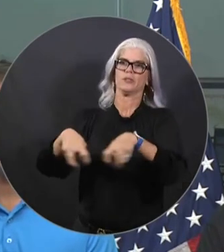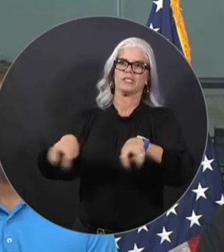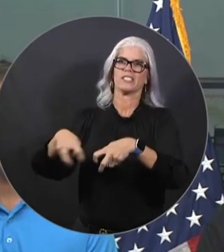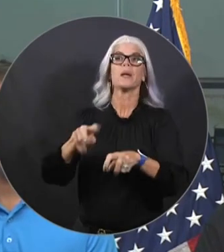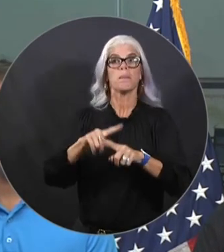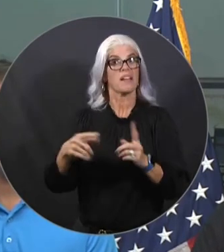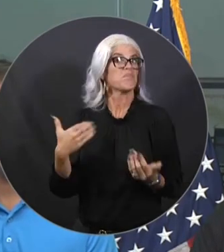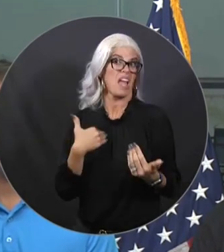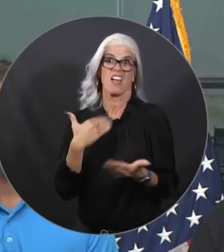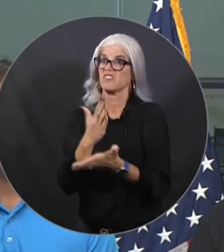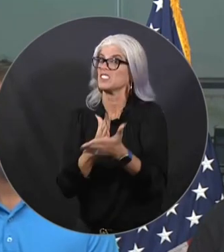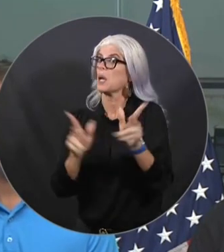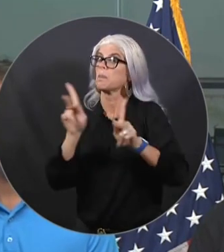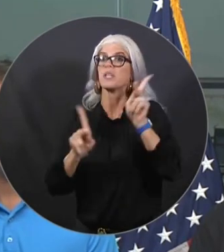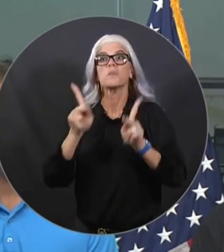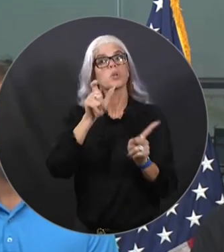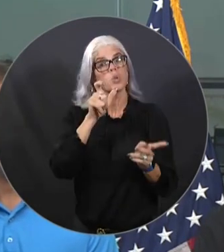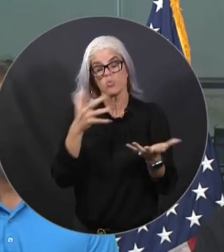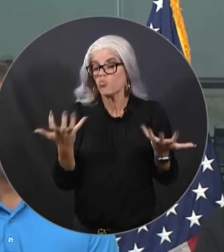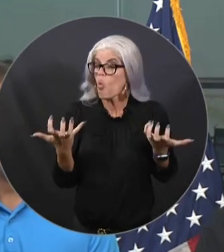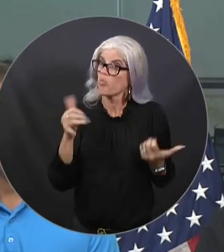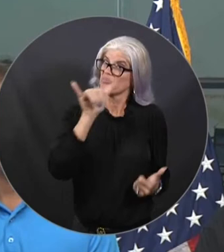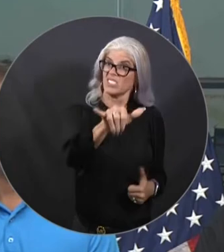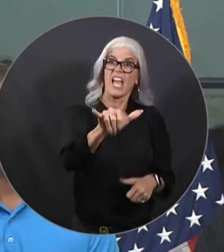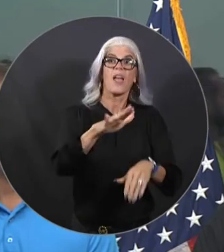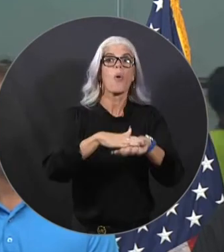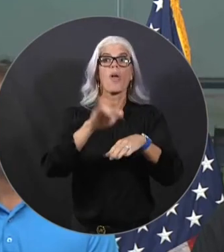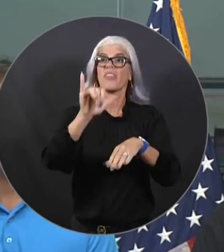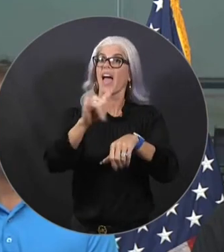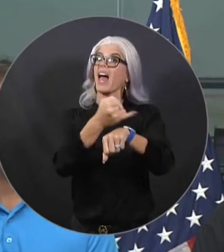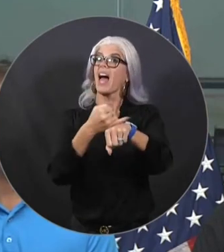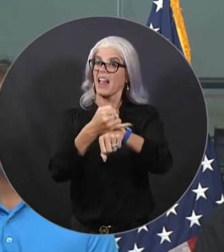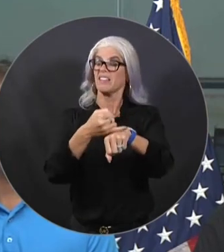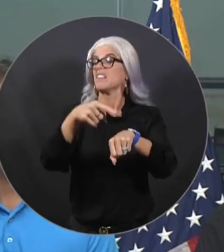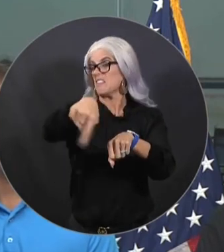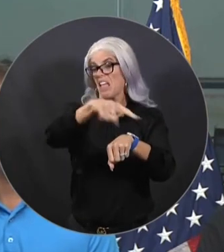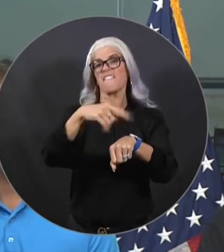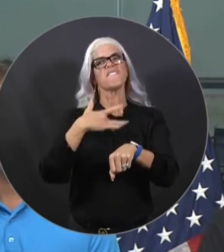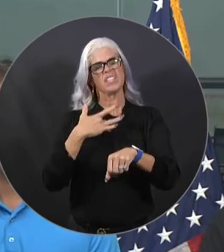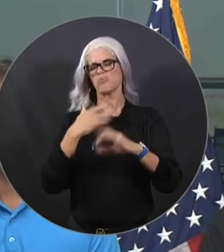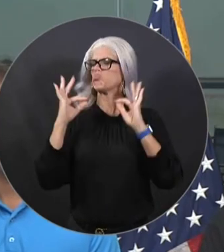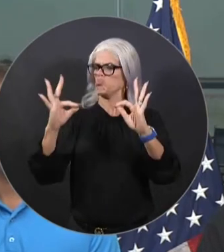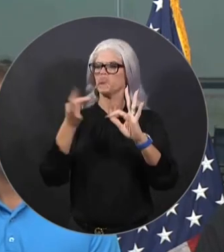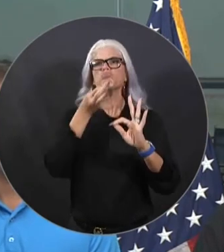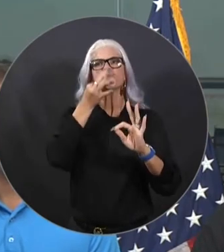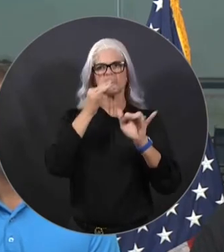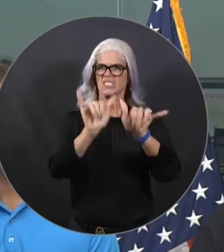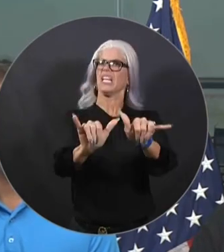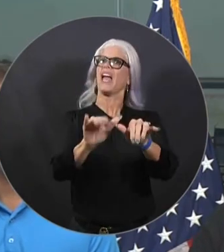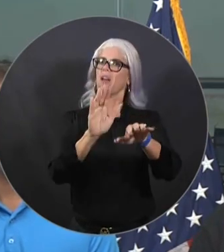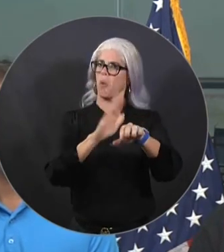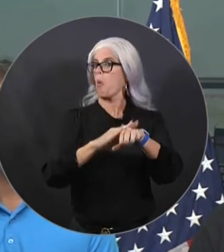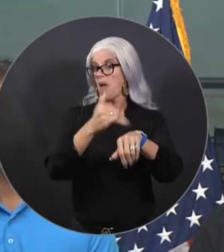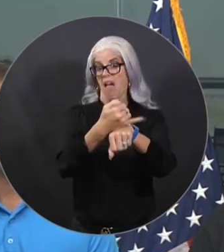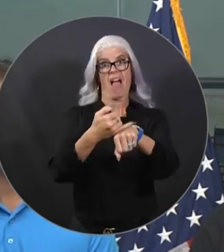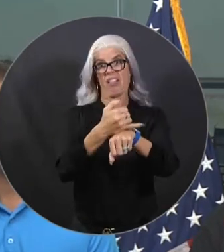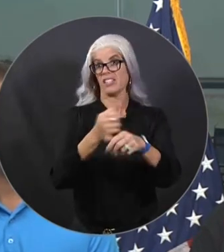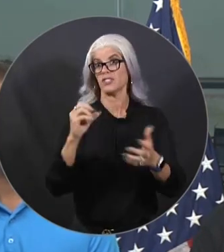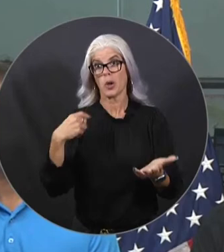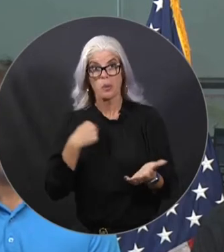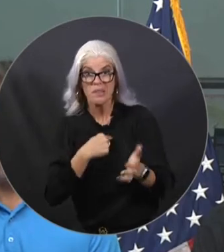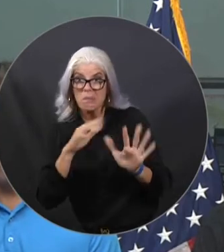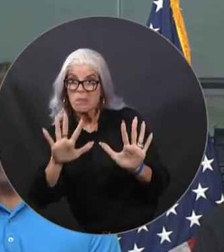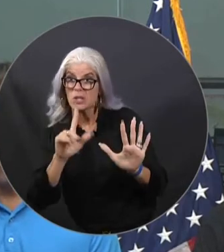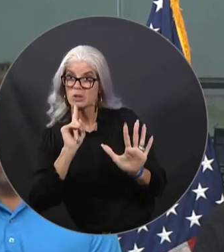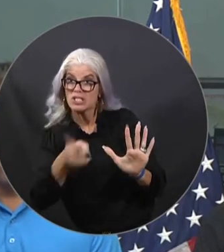ride it out are stabilized in their home. They are first responders or doing targeted searches, just